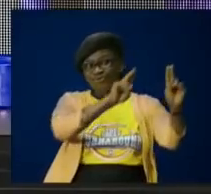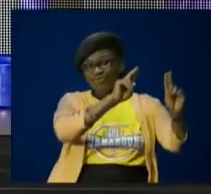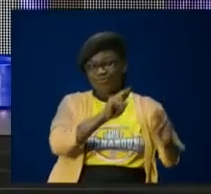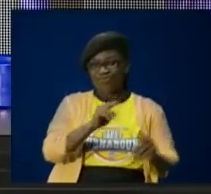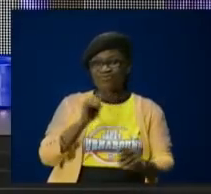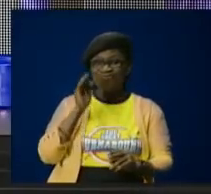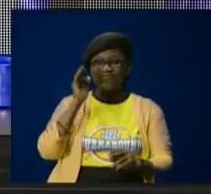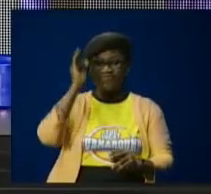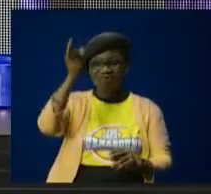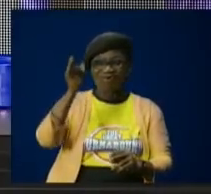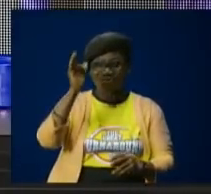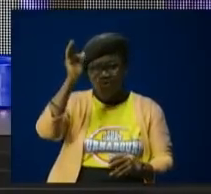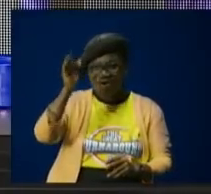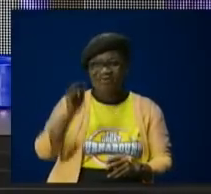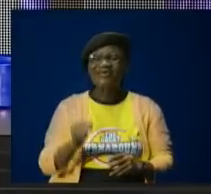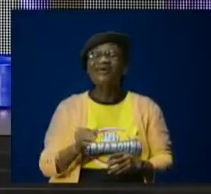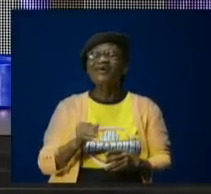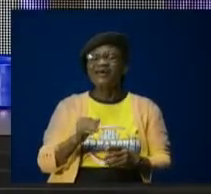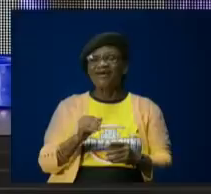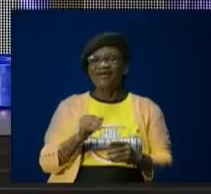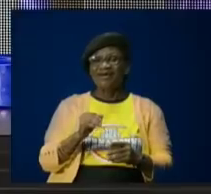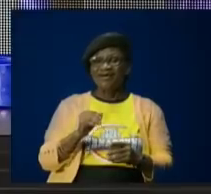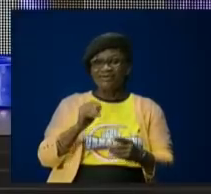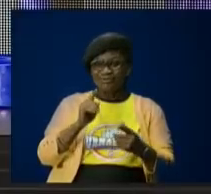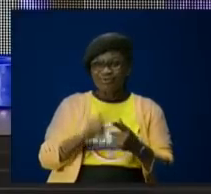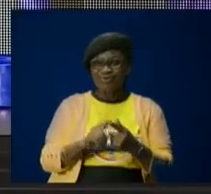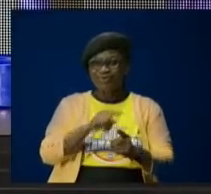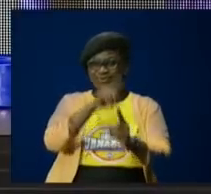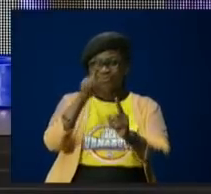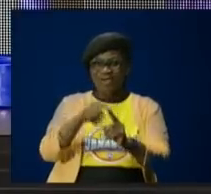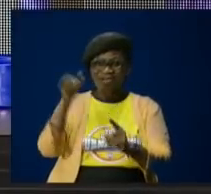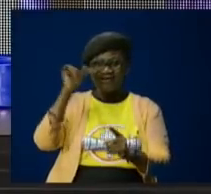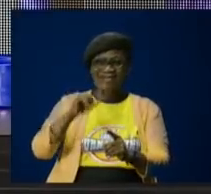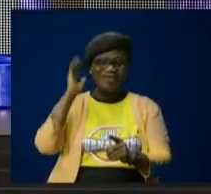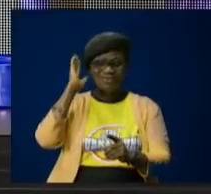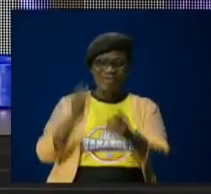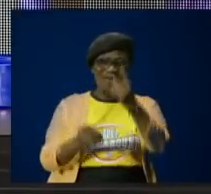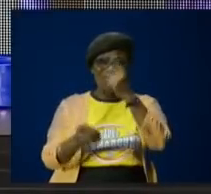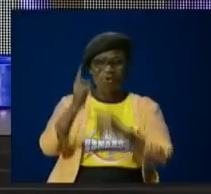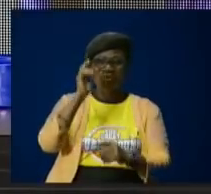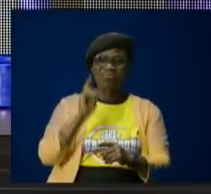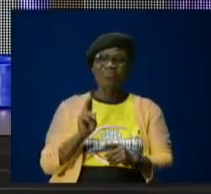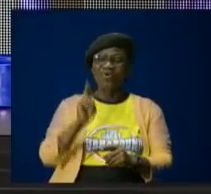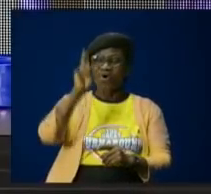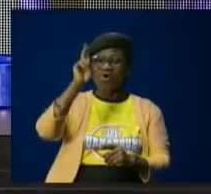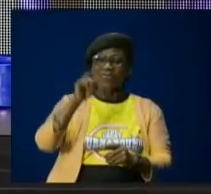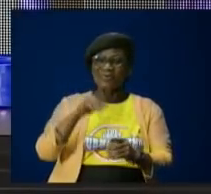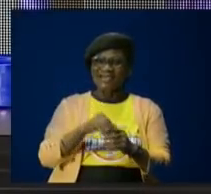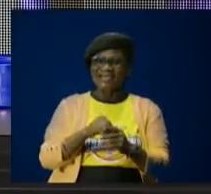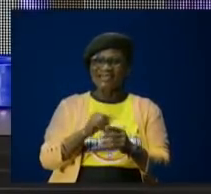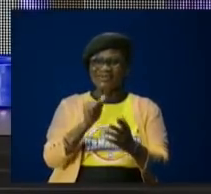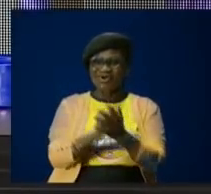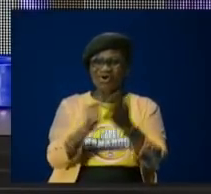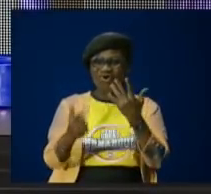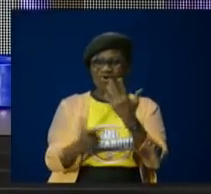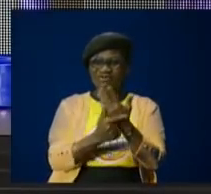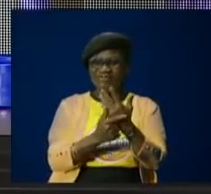I'm looking forward to when they will come up in August during the